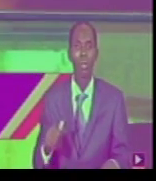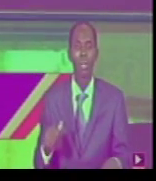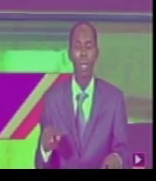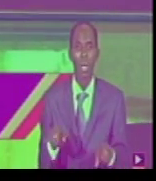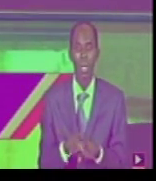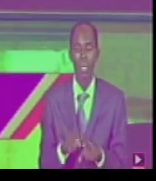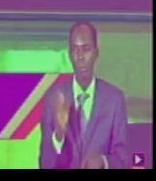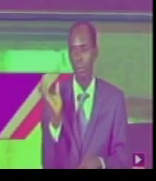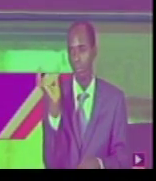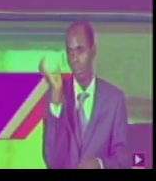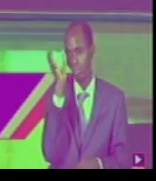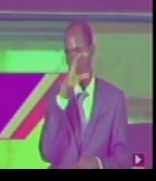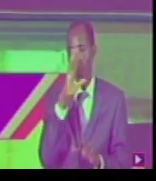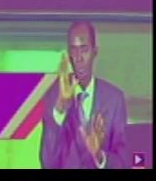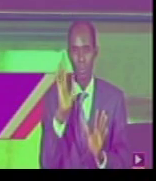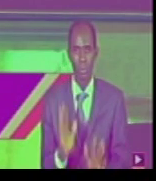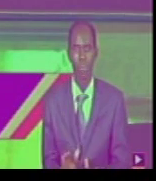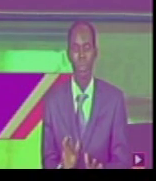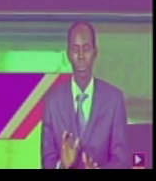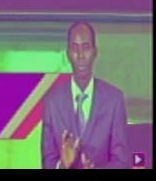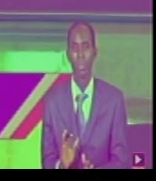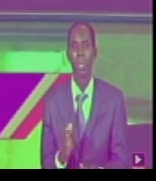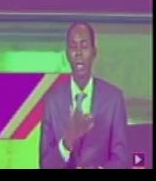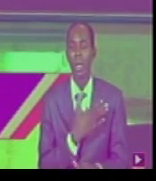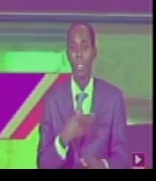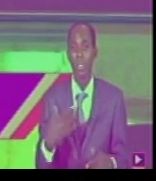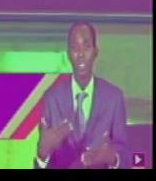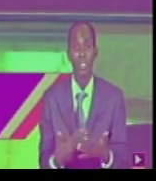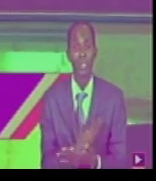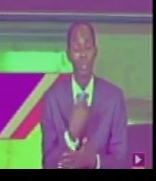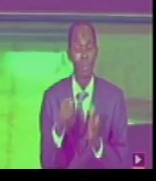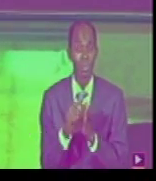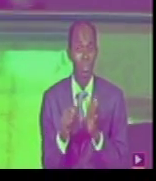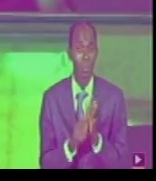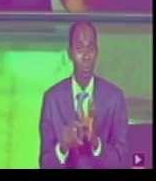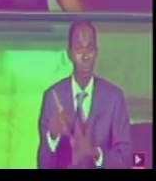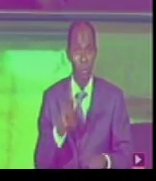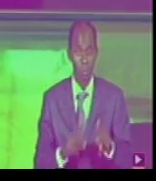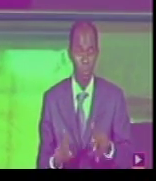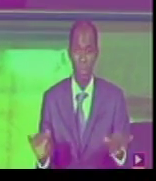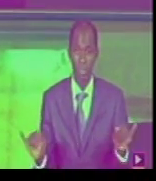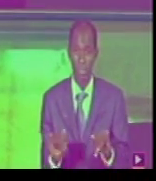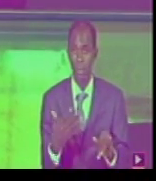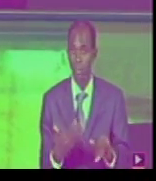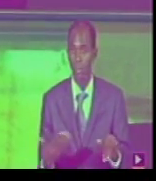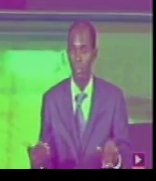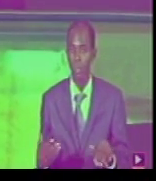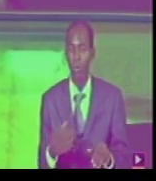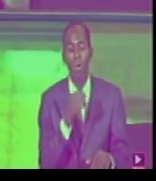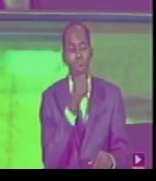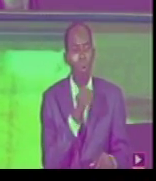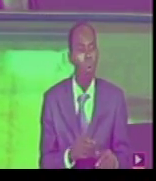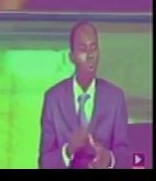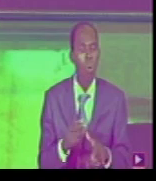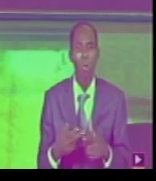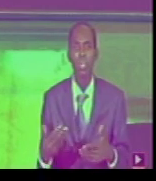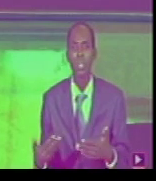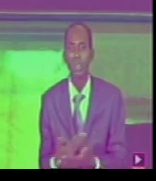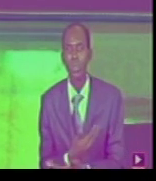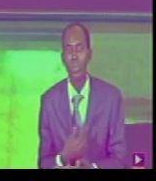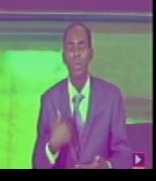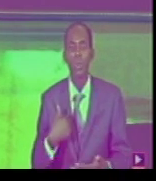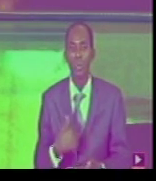strangers, and the New Testament people, the same thing. Old or new, we